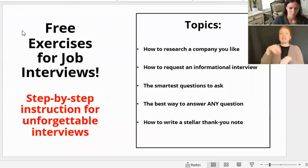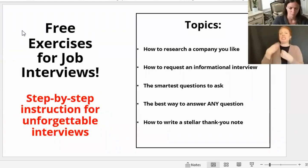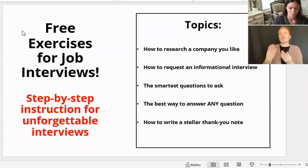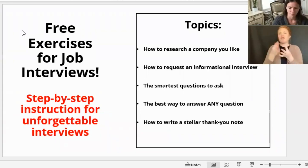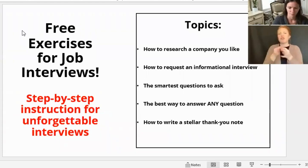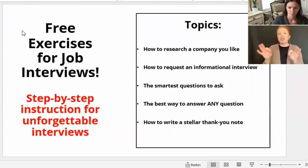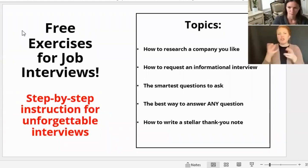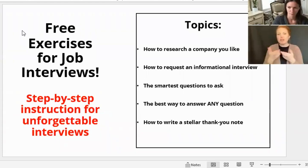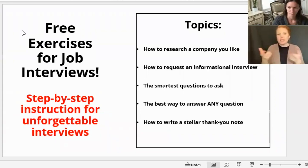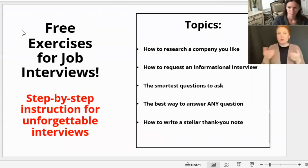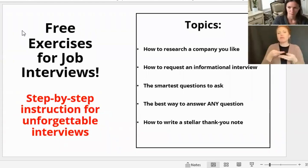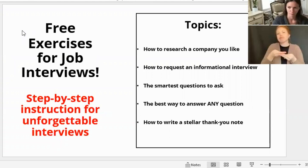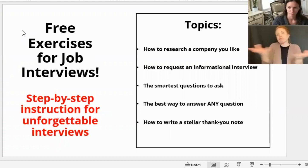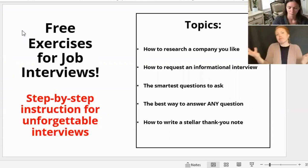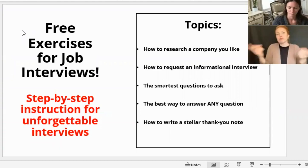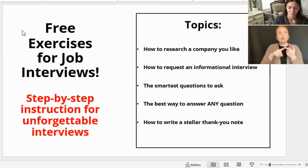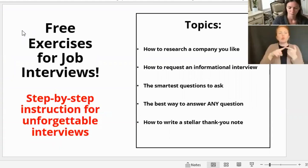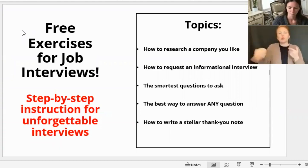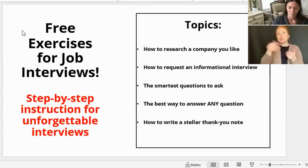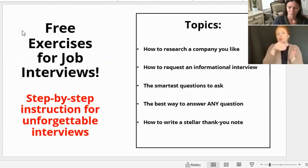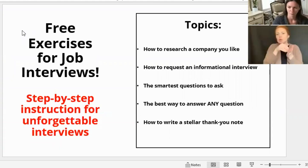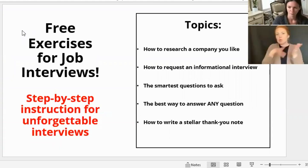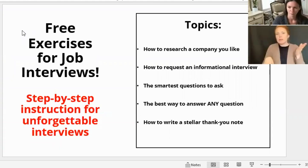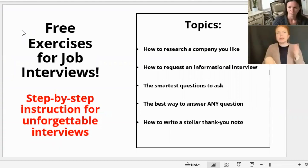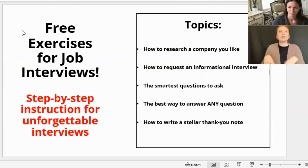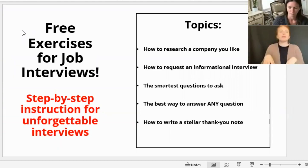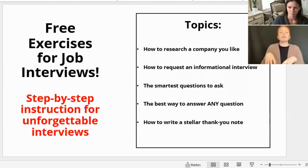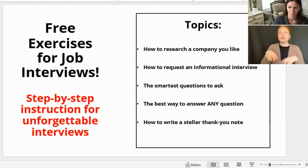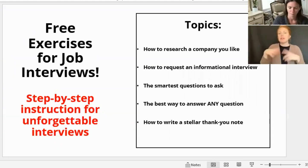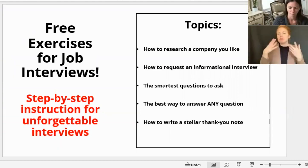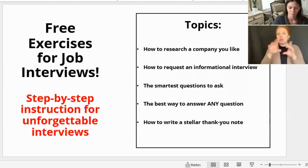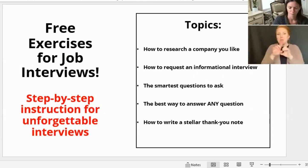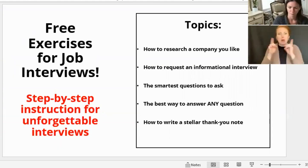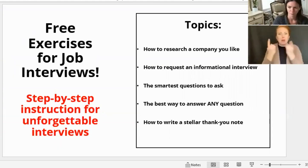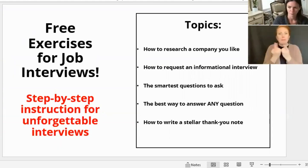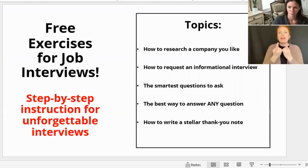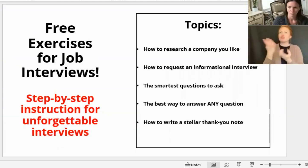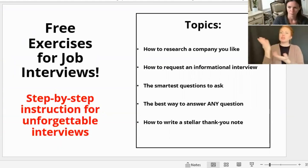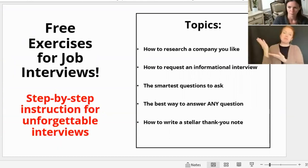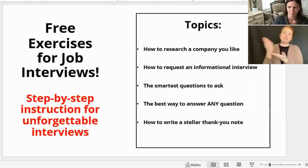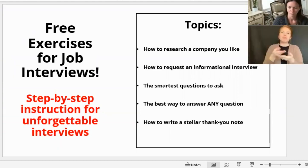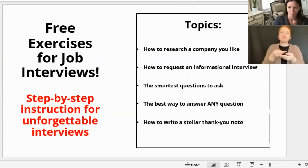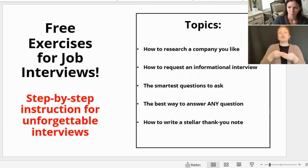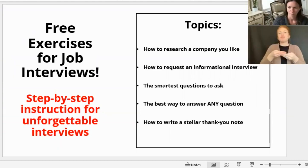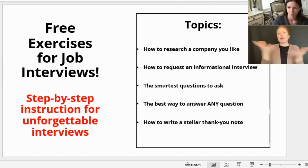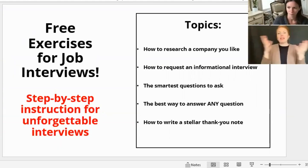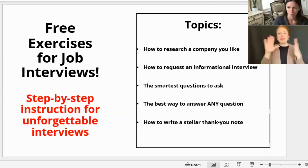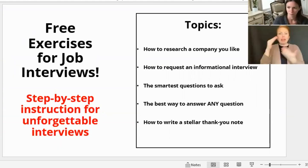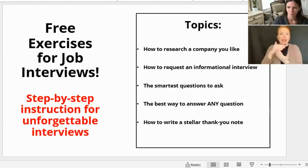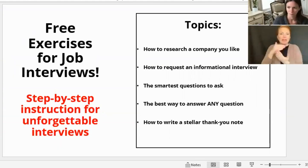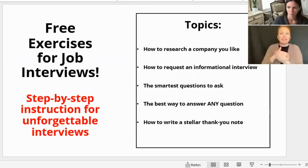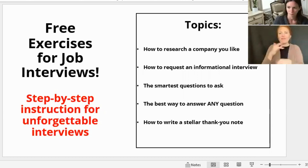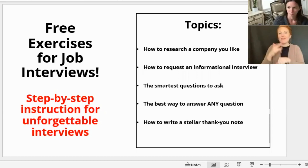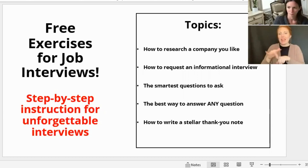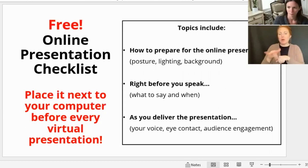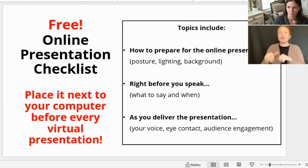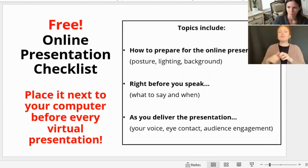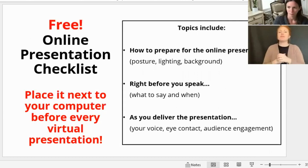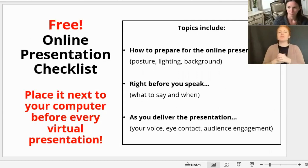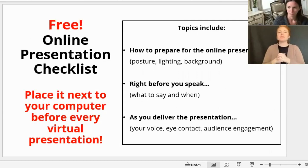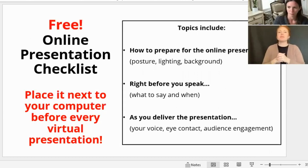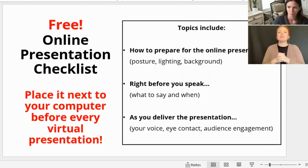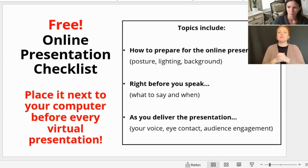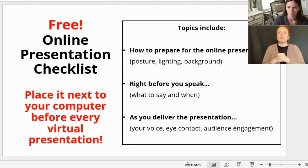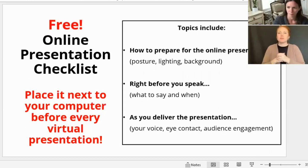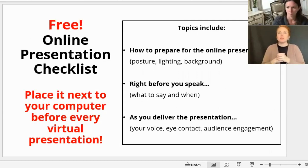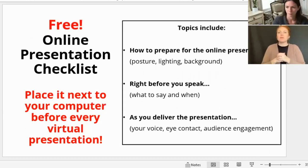your CTE program, to your building, whatever it is. We want you to take these lessons and spread them around. So I'll tell you how to get that in a second, and